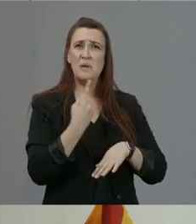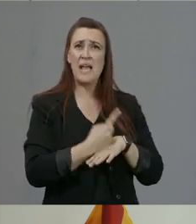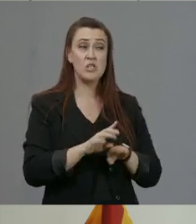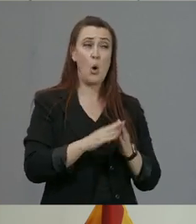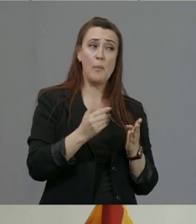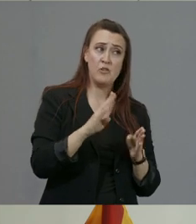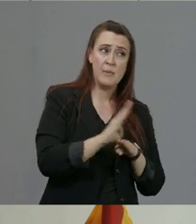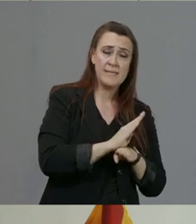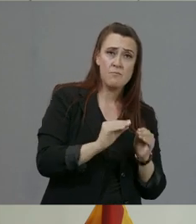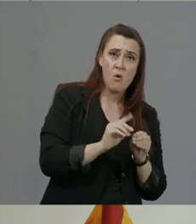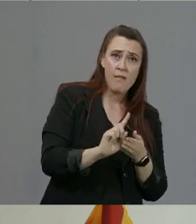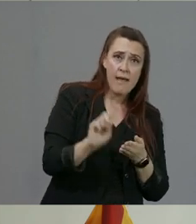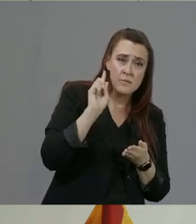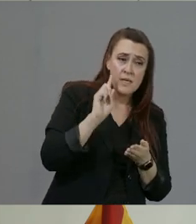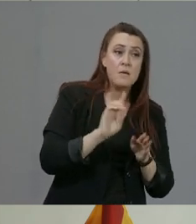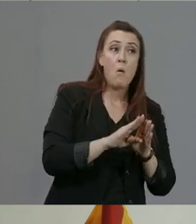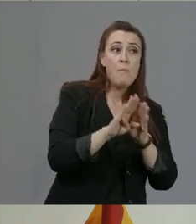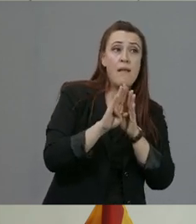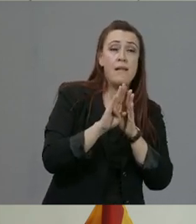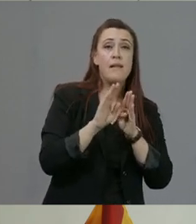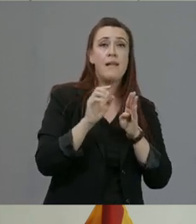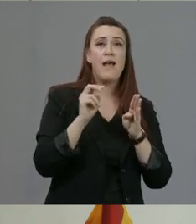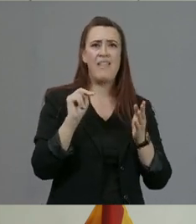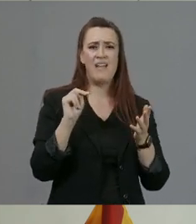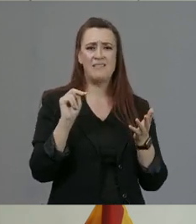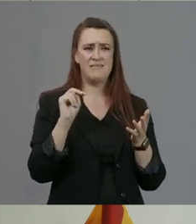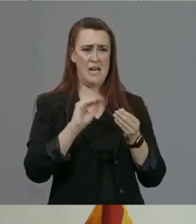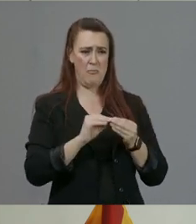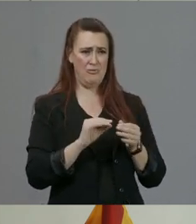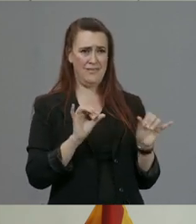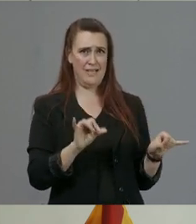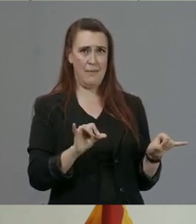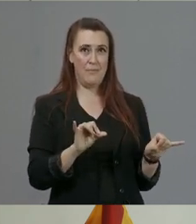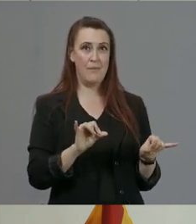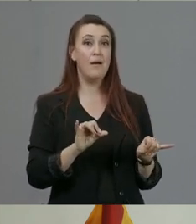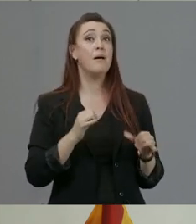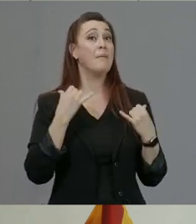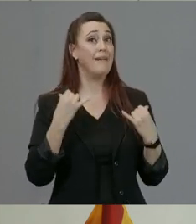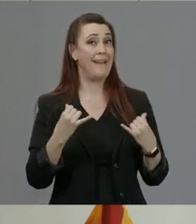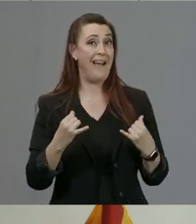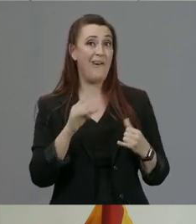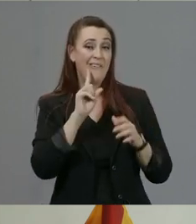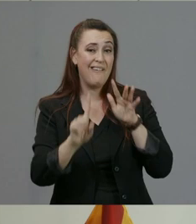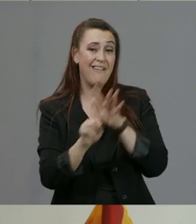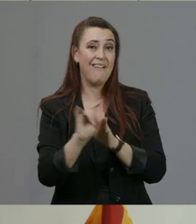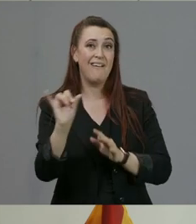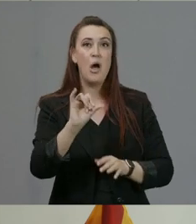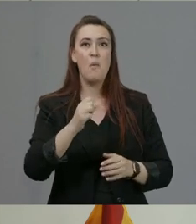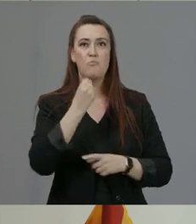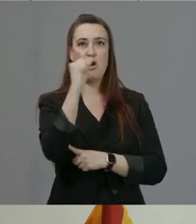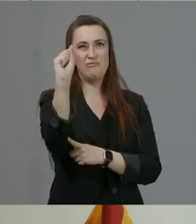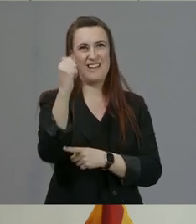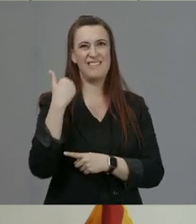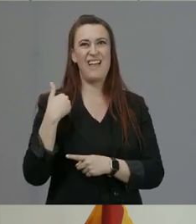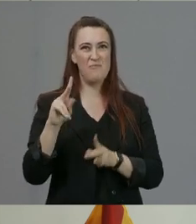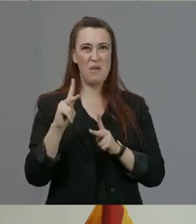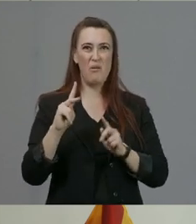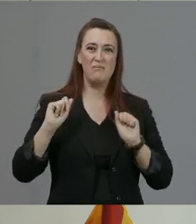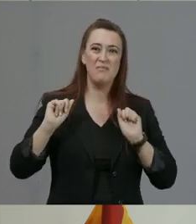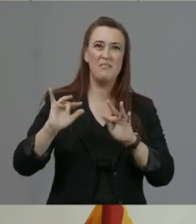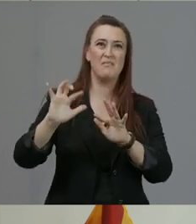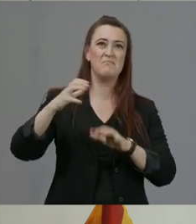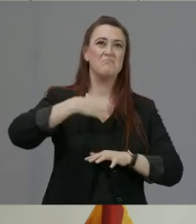last week. What has changed are protests, sheriffs saying we're going to disobey the governor's orders, and as it happens,